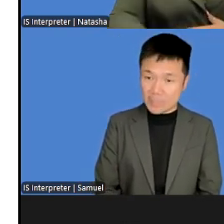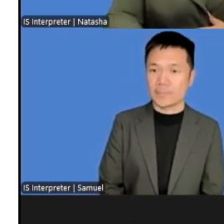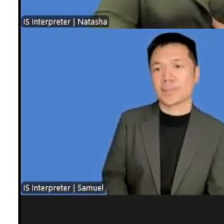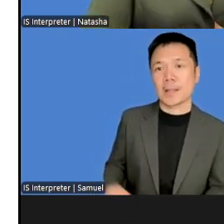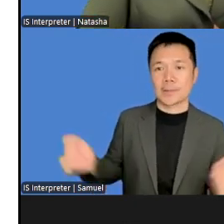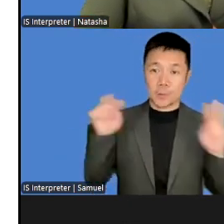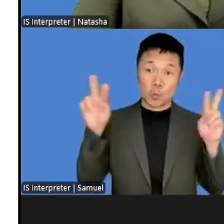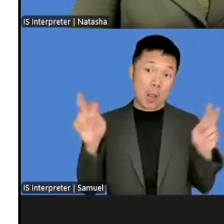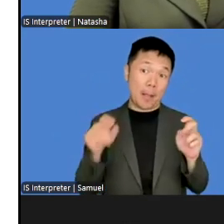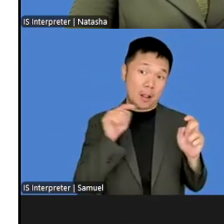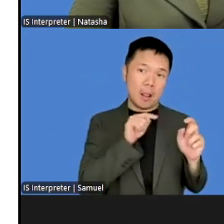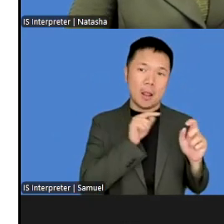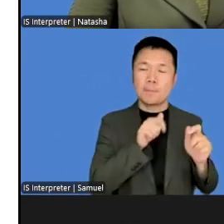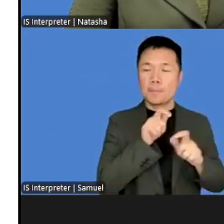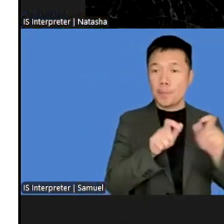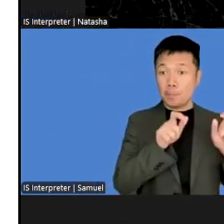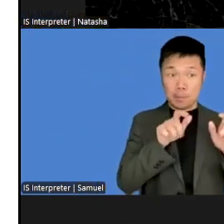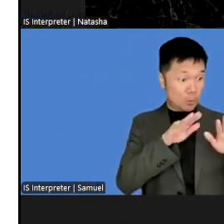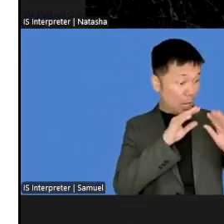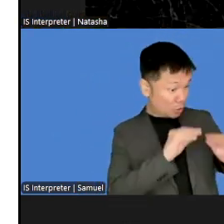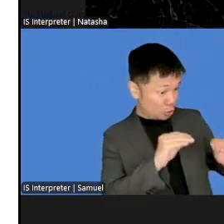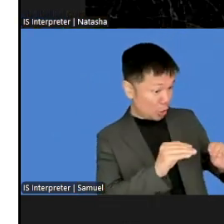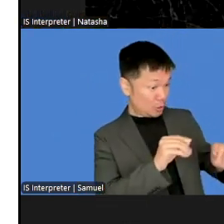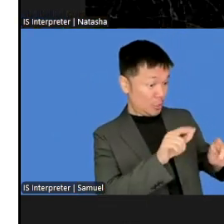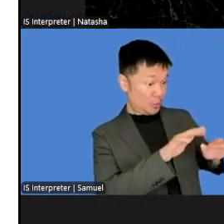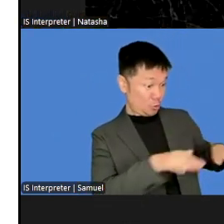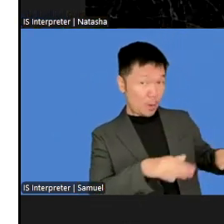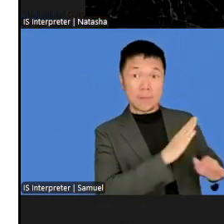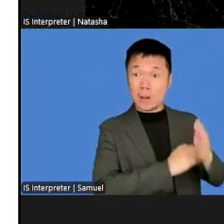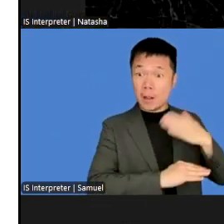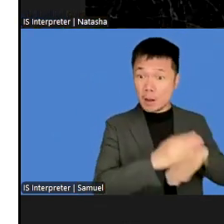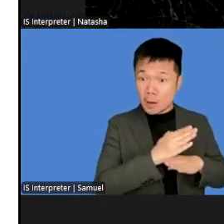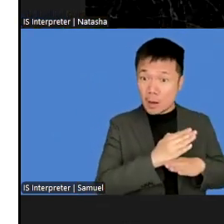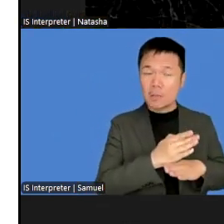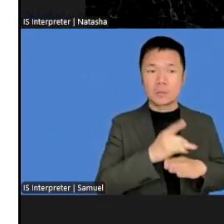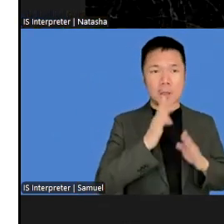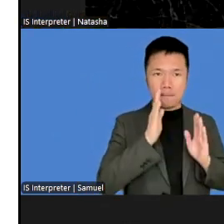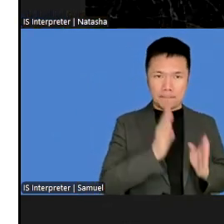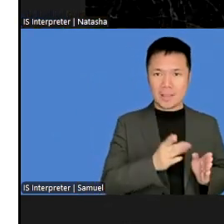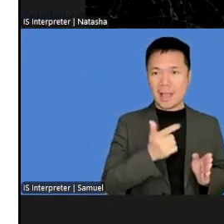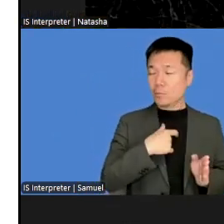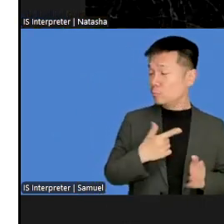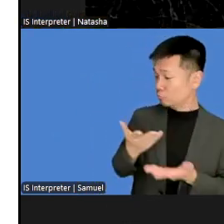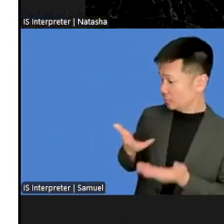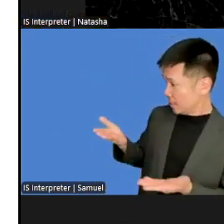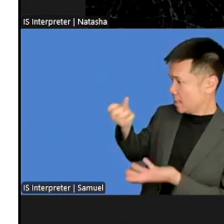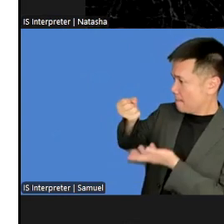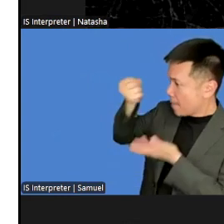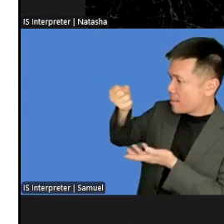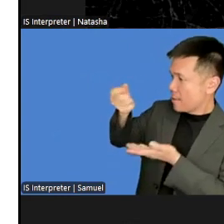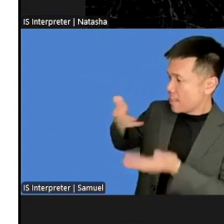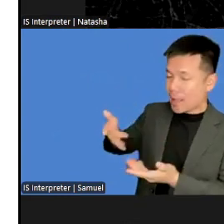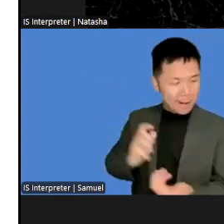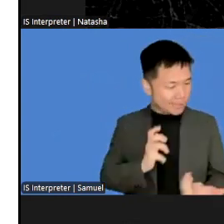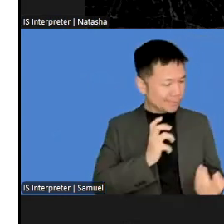for persons with disabilities has to be subject to the availability of resources. So automatically now that